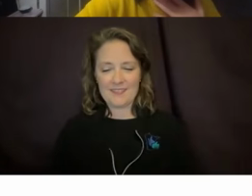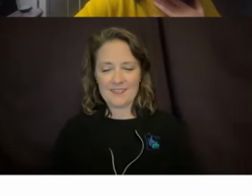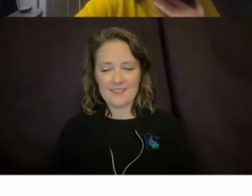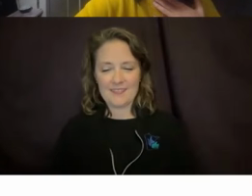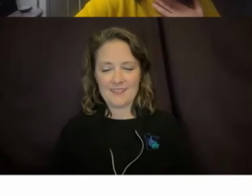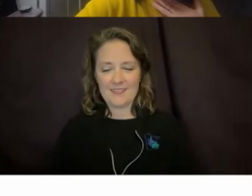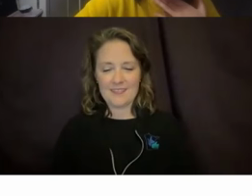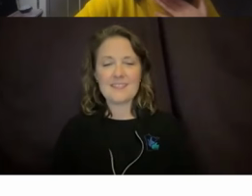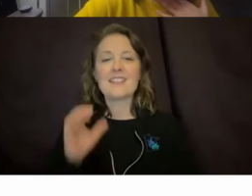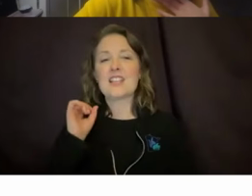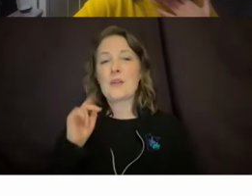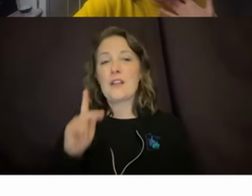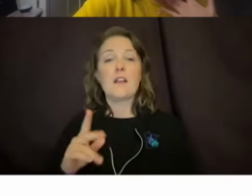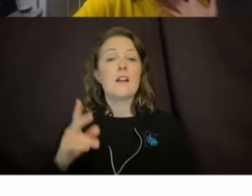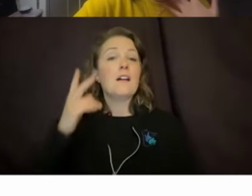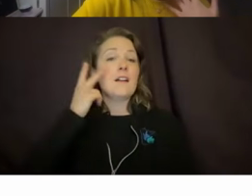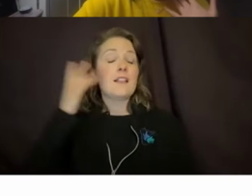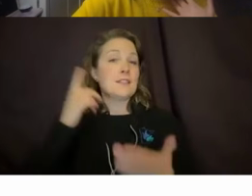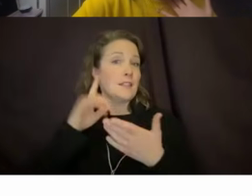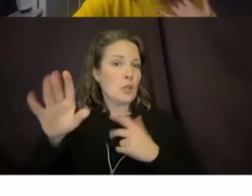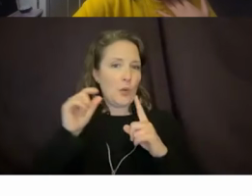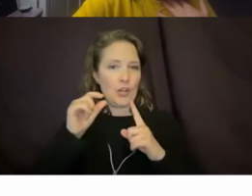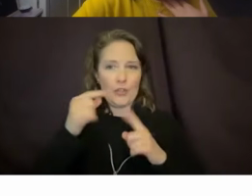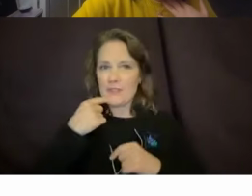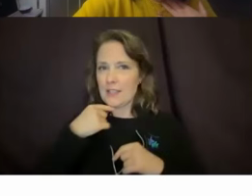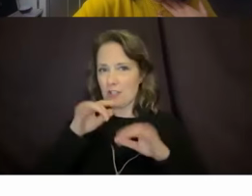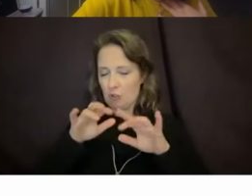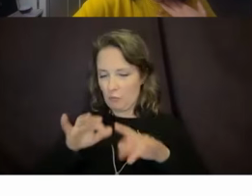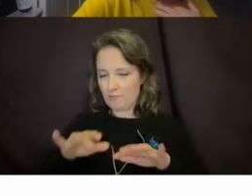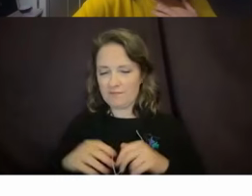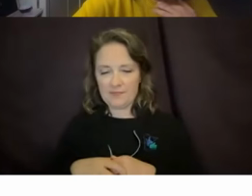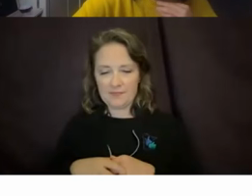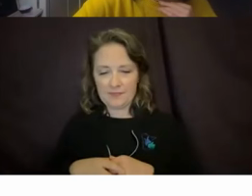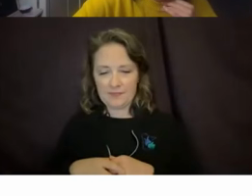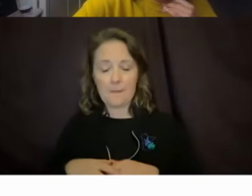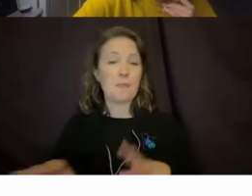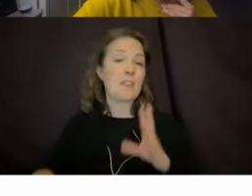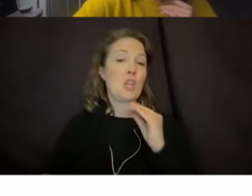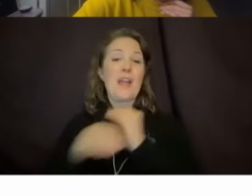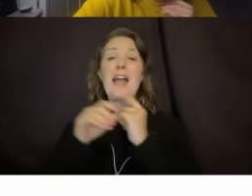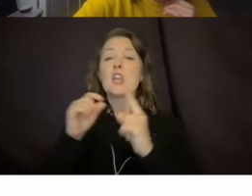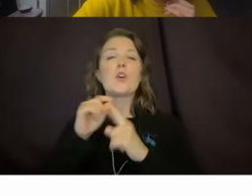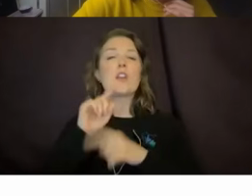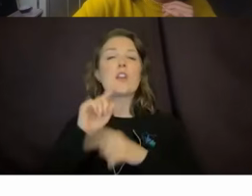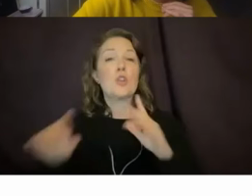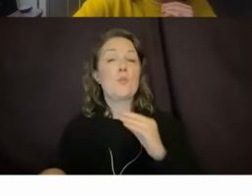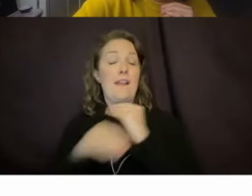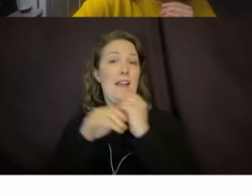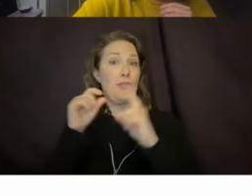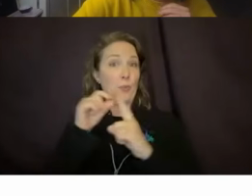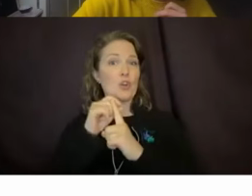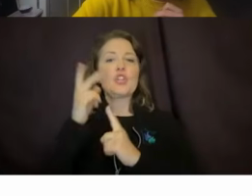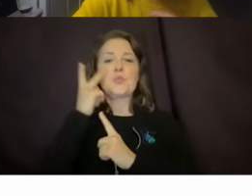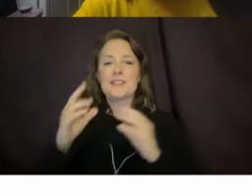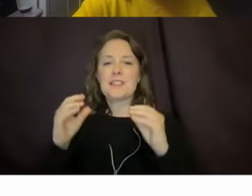So let's see what people are saying. So the thing with the Menti is as people add words, if